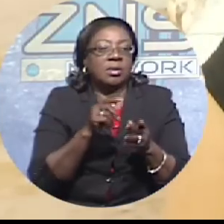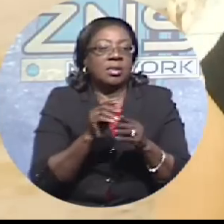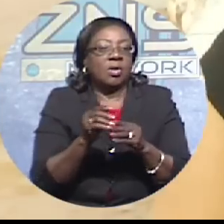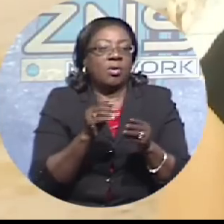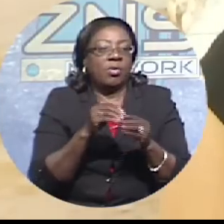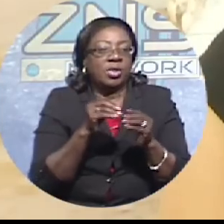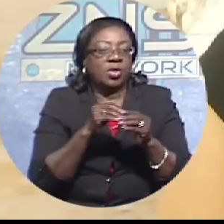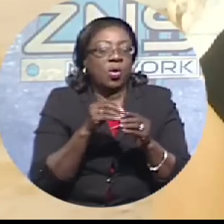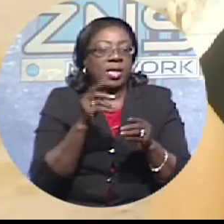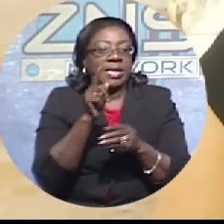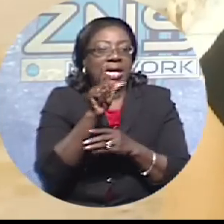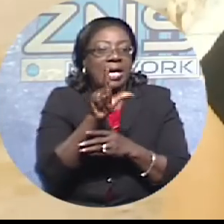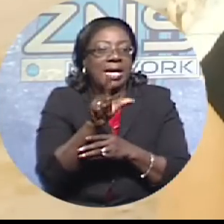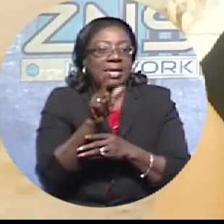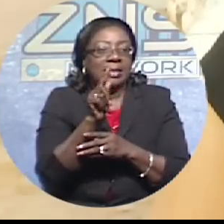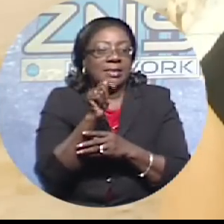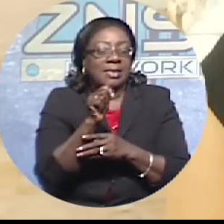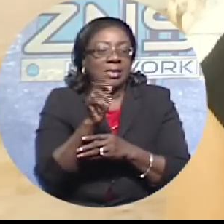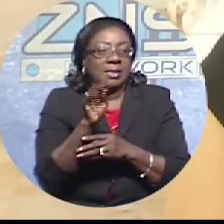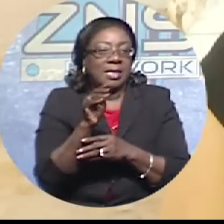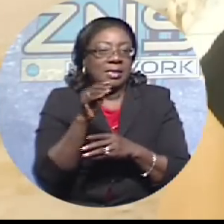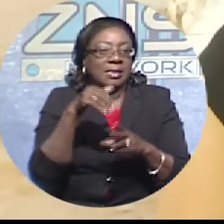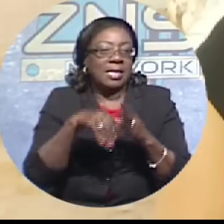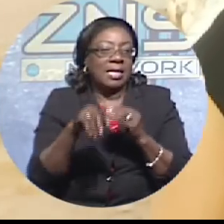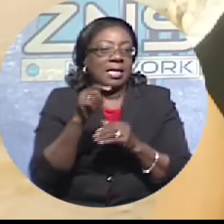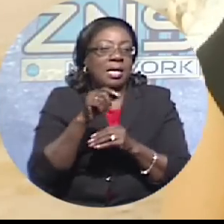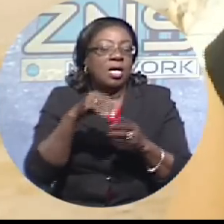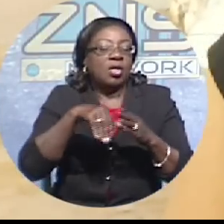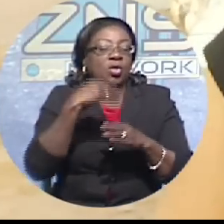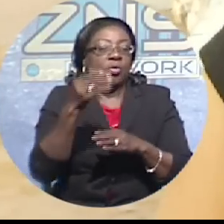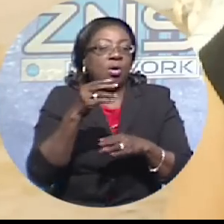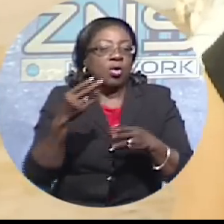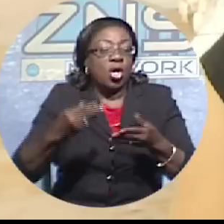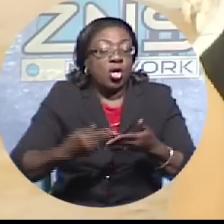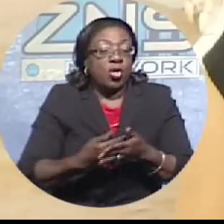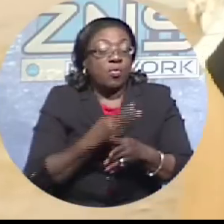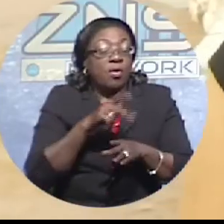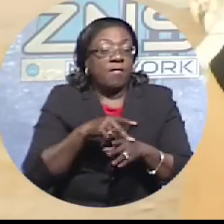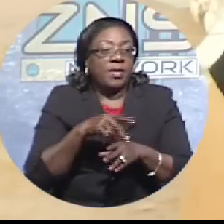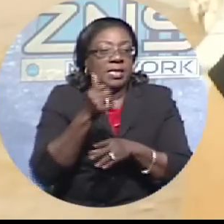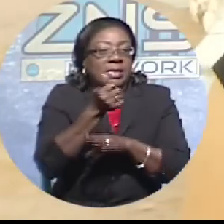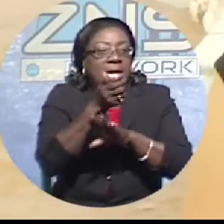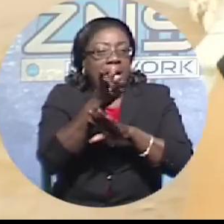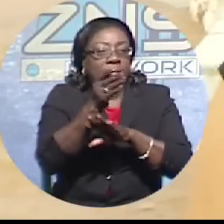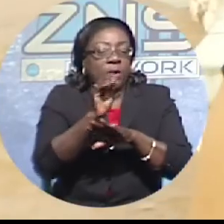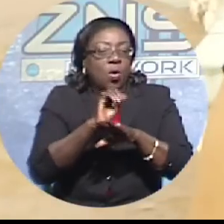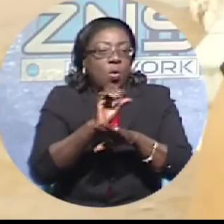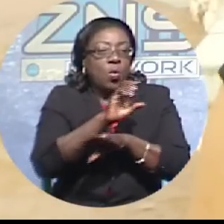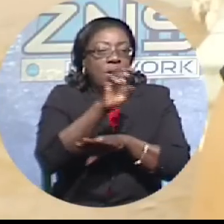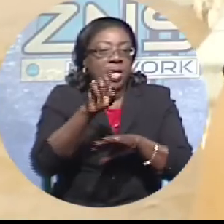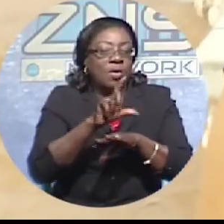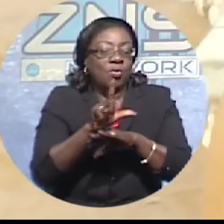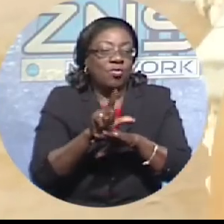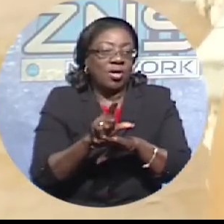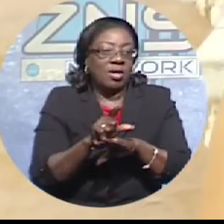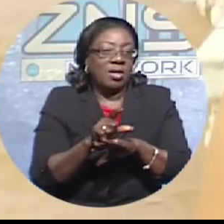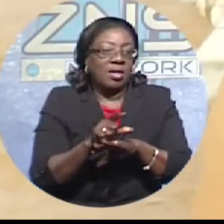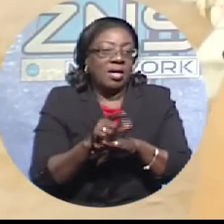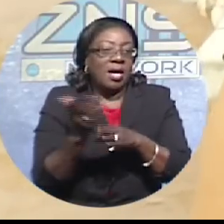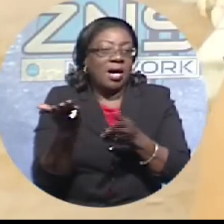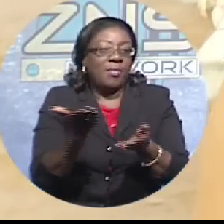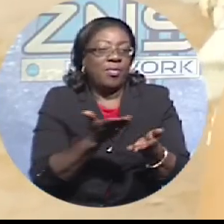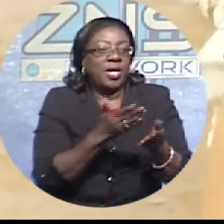sites throughout New Providence, Abaco, Eleuthera, and so you can imagine that was quite a task, bringing